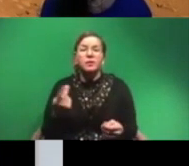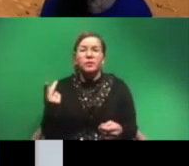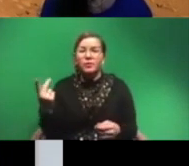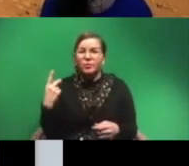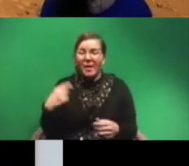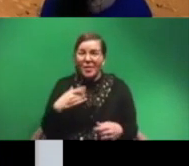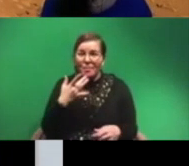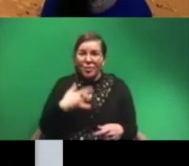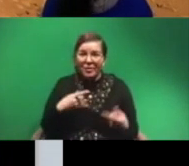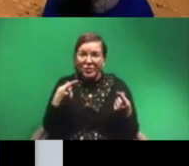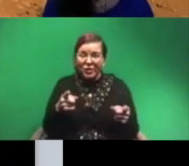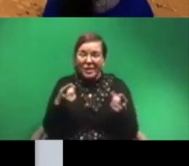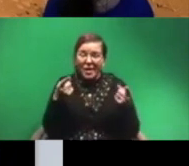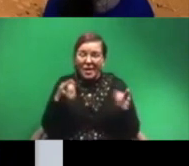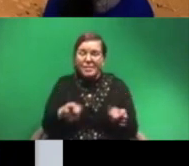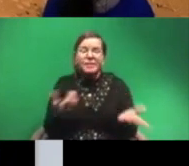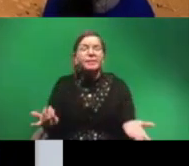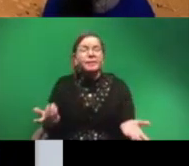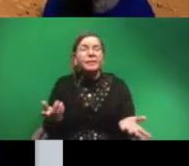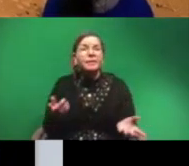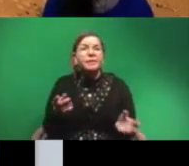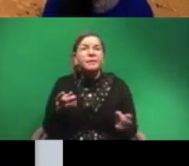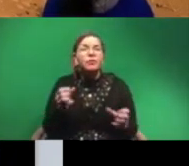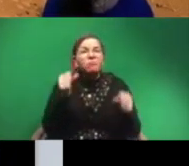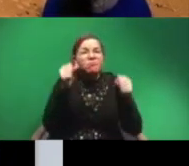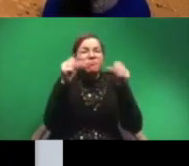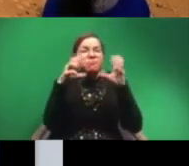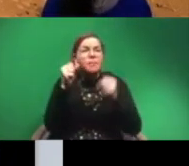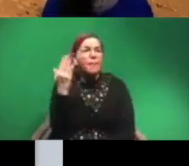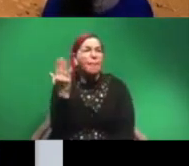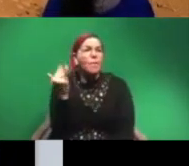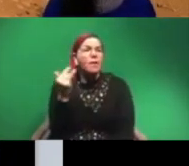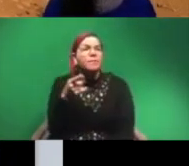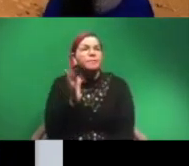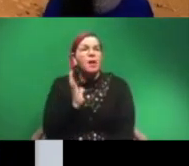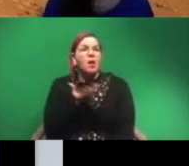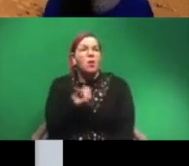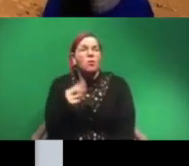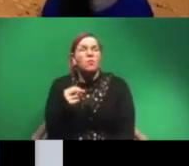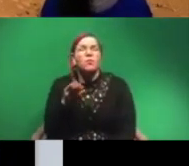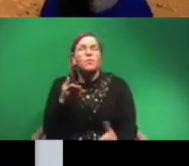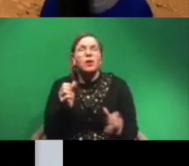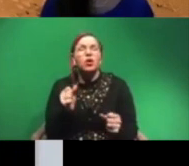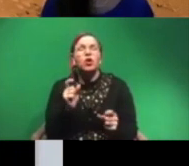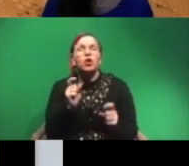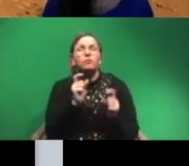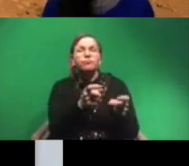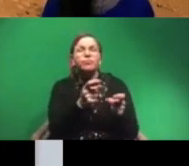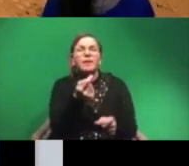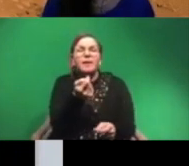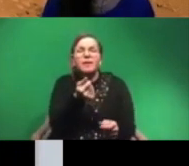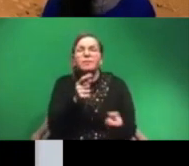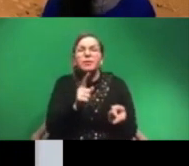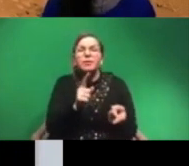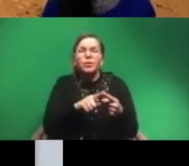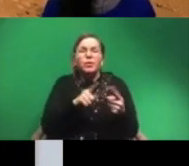time period. But it was really amazing because in our own way, we got to contribute just a little bit to the